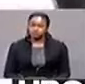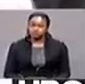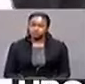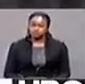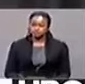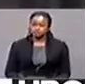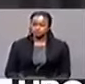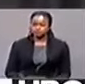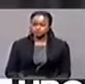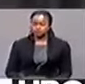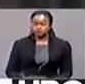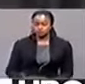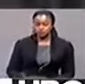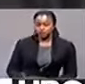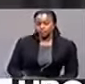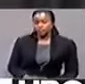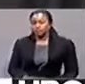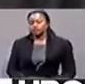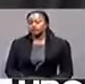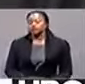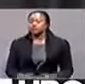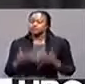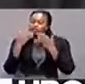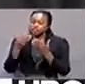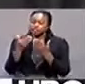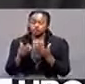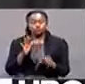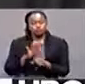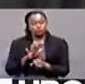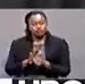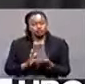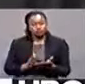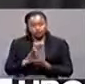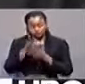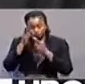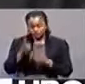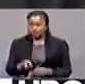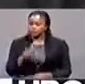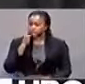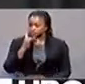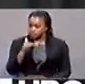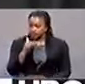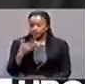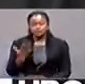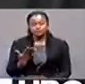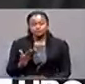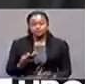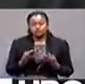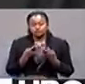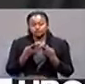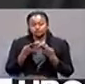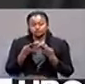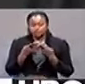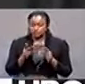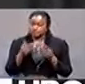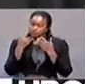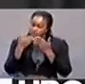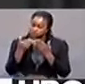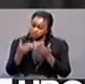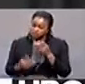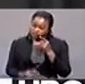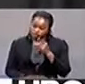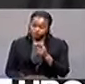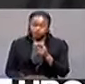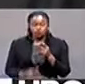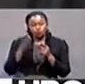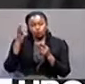Thank you very much, Right Honorable Speaker. I want to start off by thanking you for allowing time